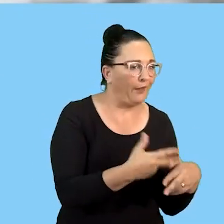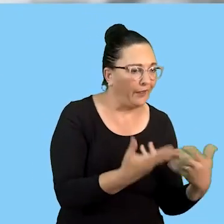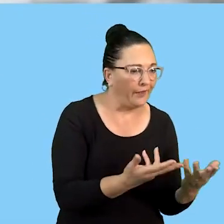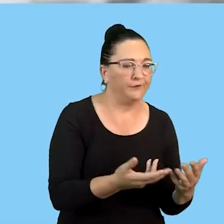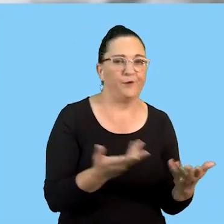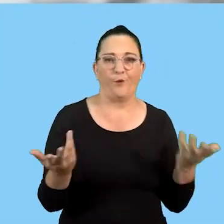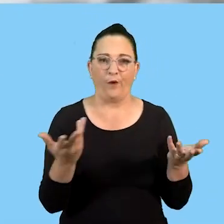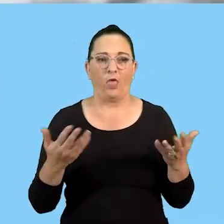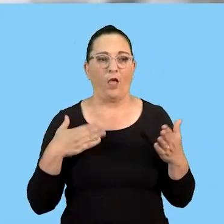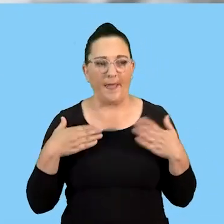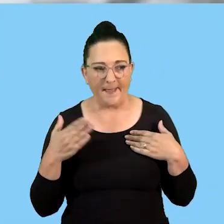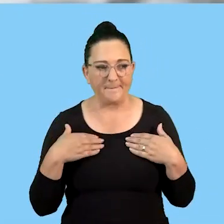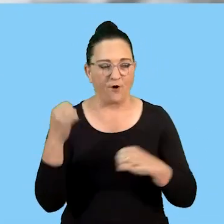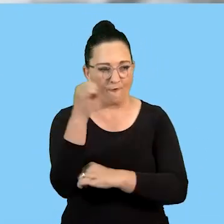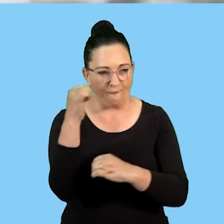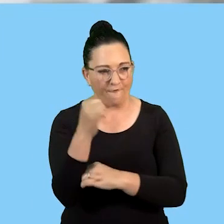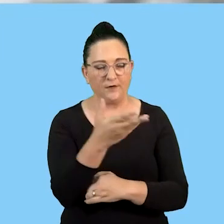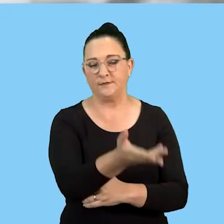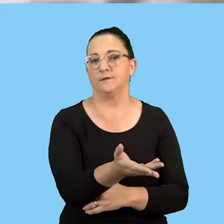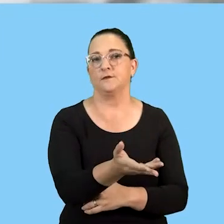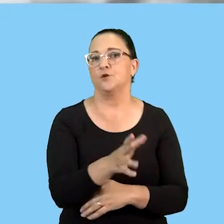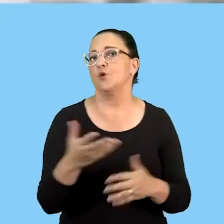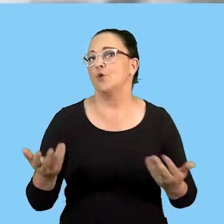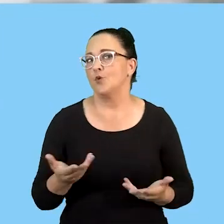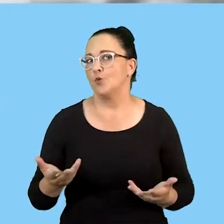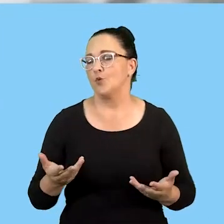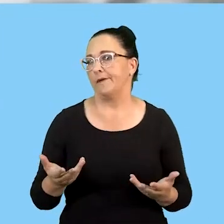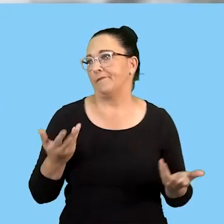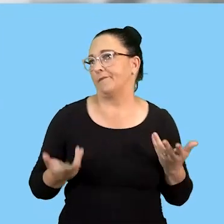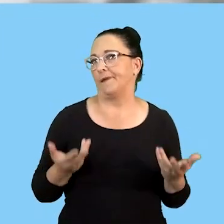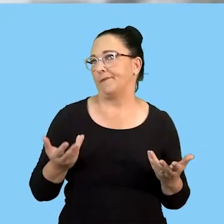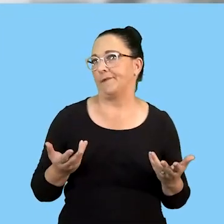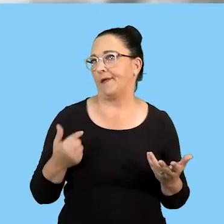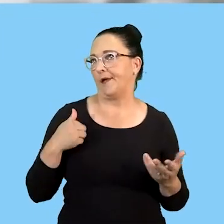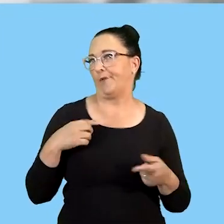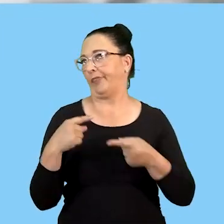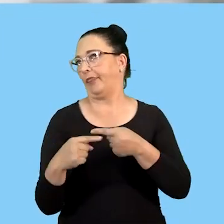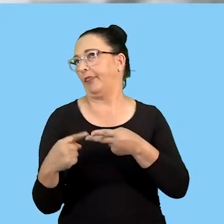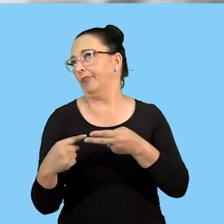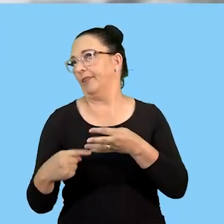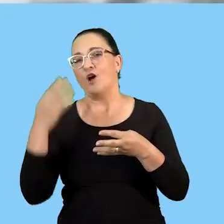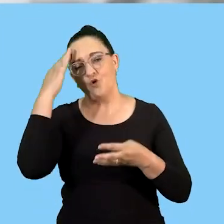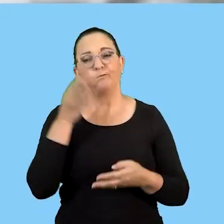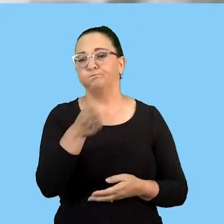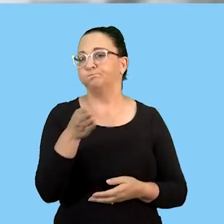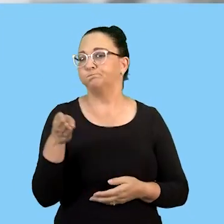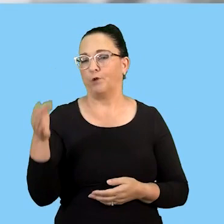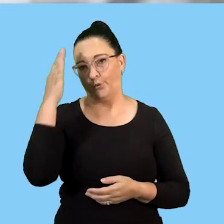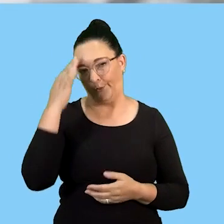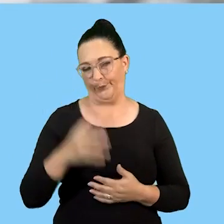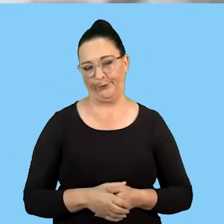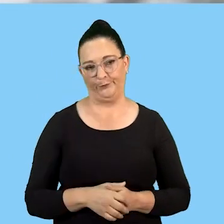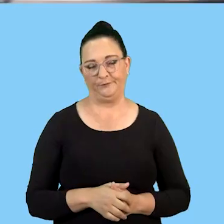toilet, where is the administration office, and then where do I need to go when I need 1, 2, or 3.